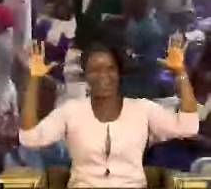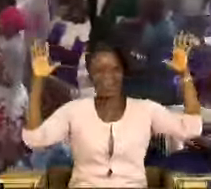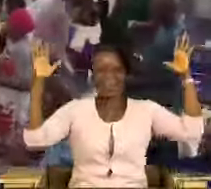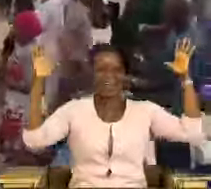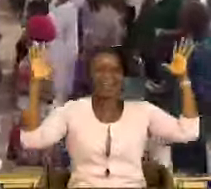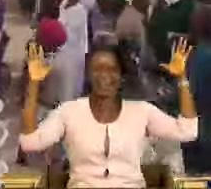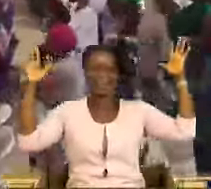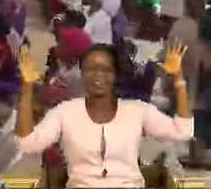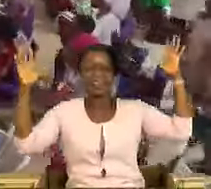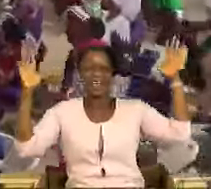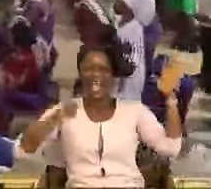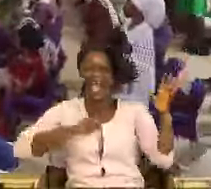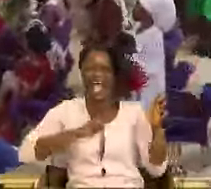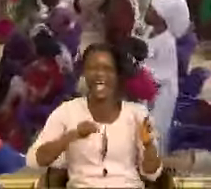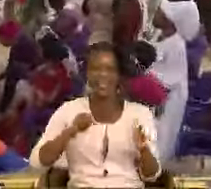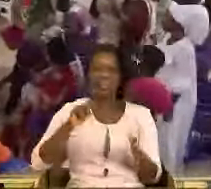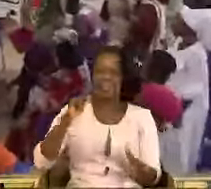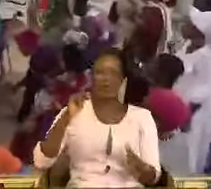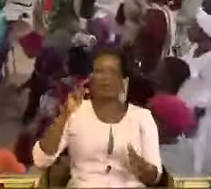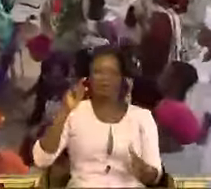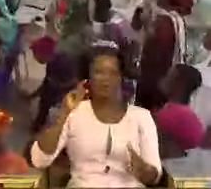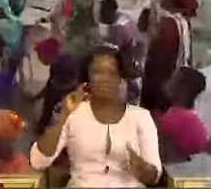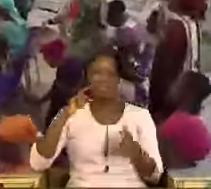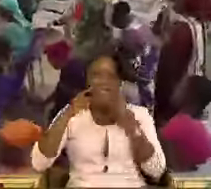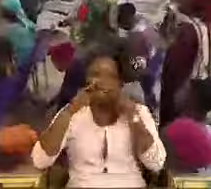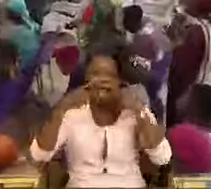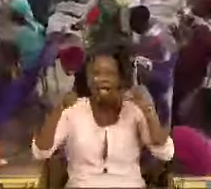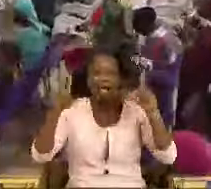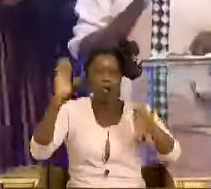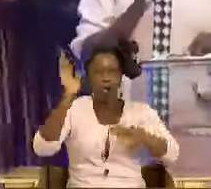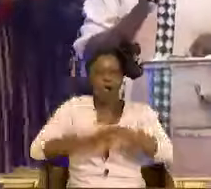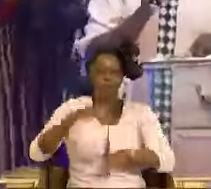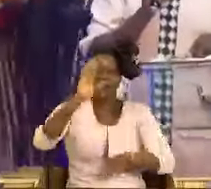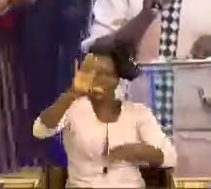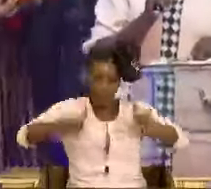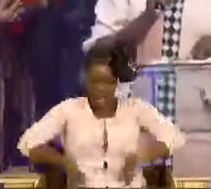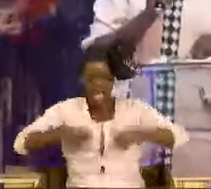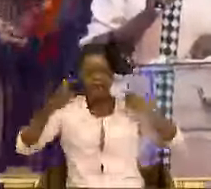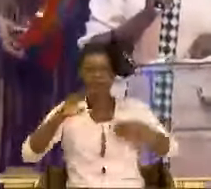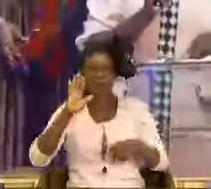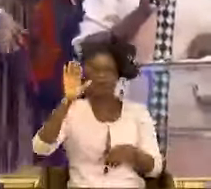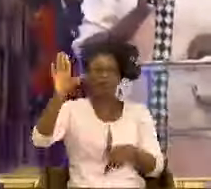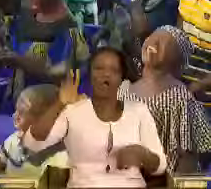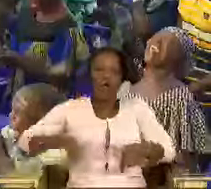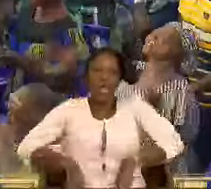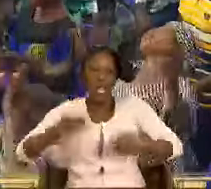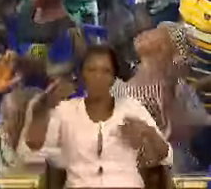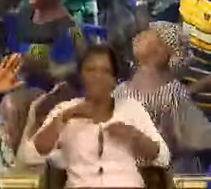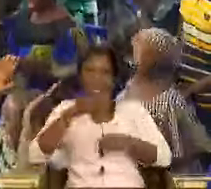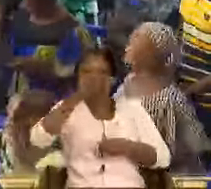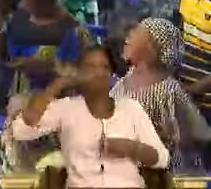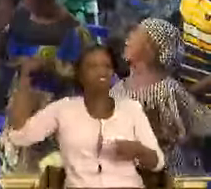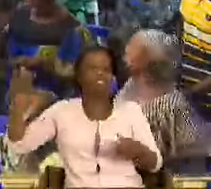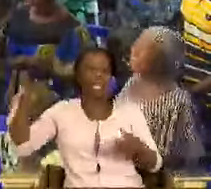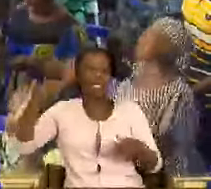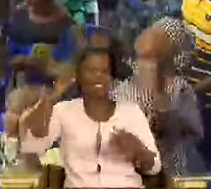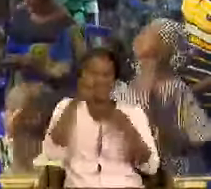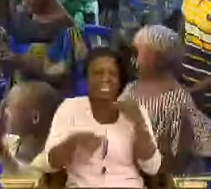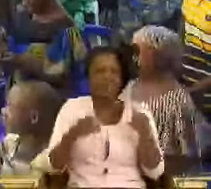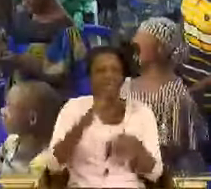I prophesy upon your life your life shall be better than when you started in the name of